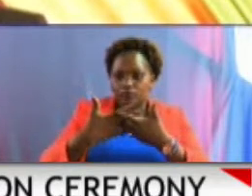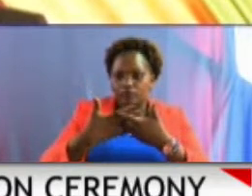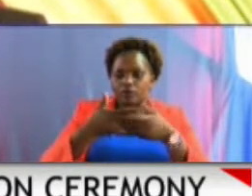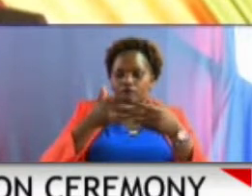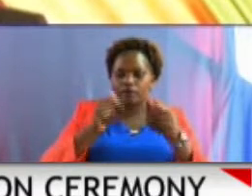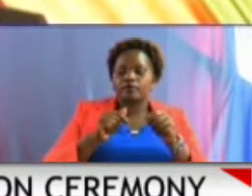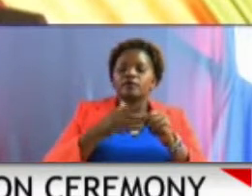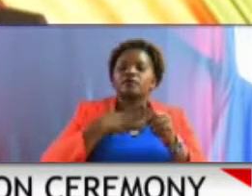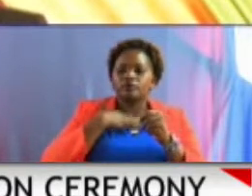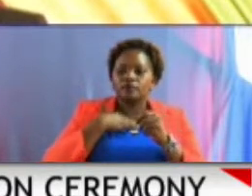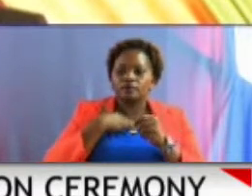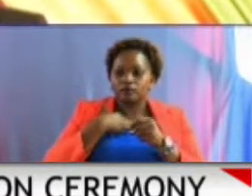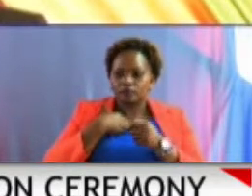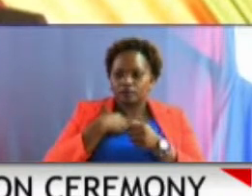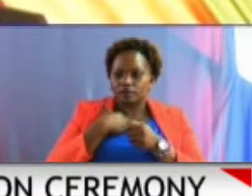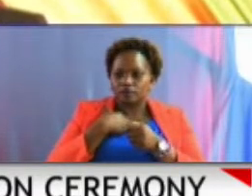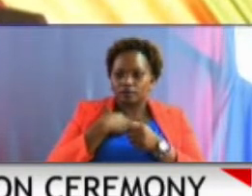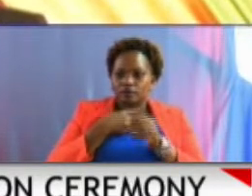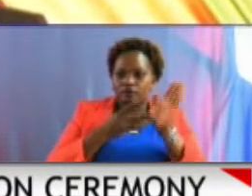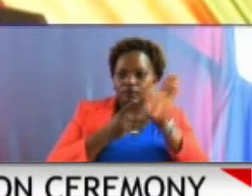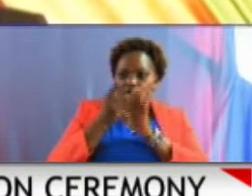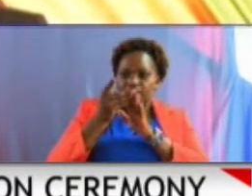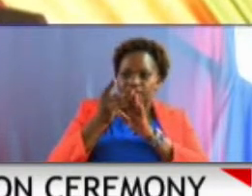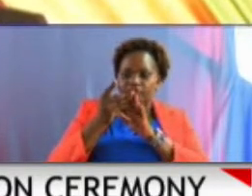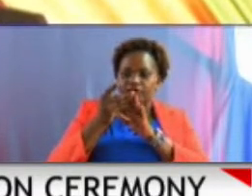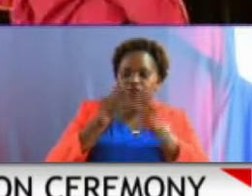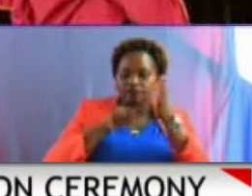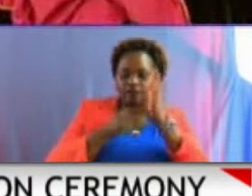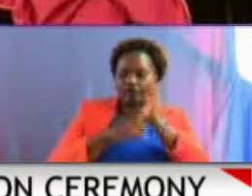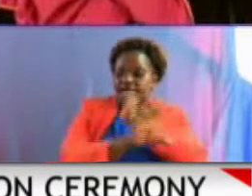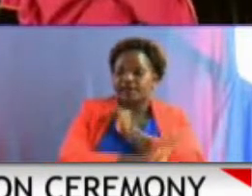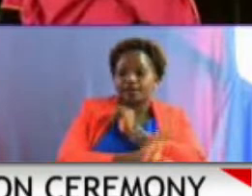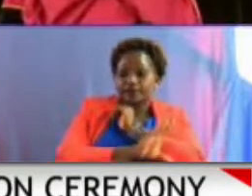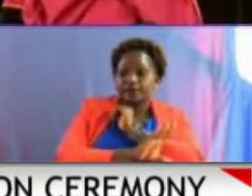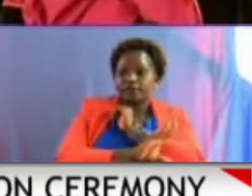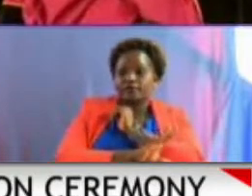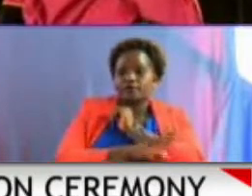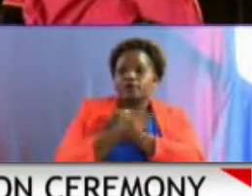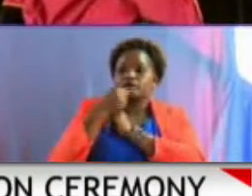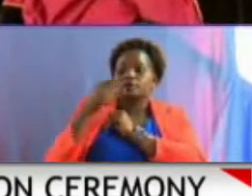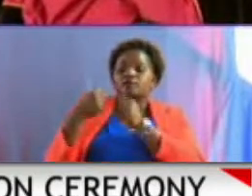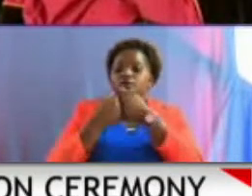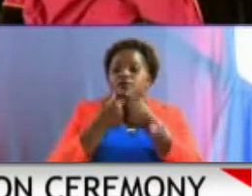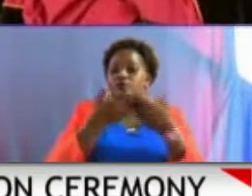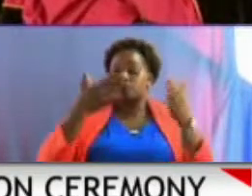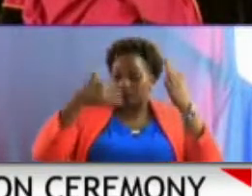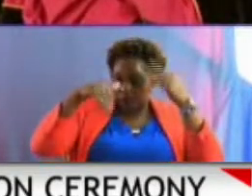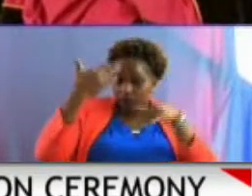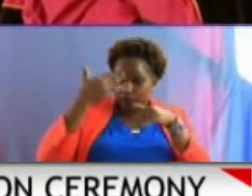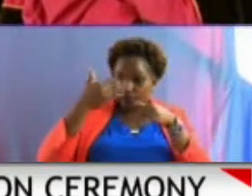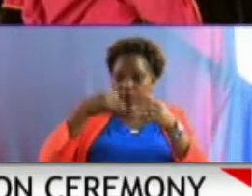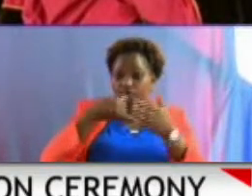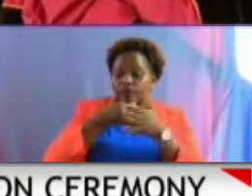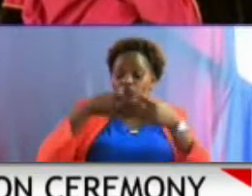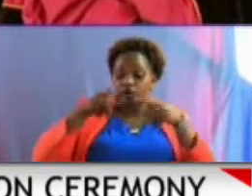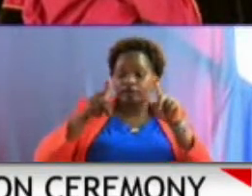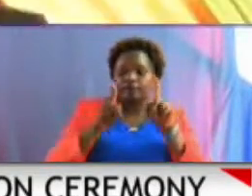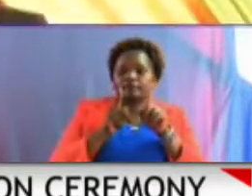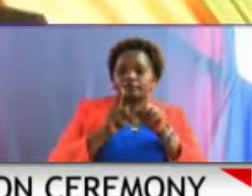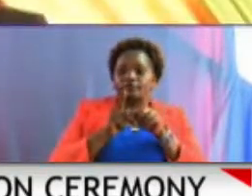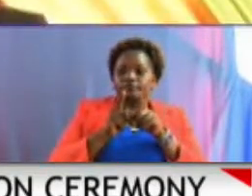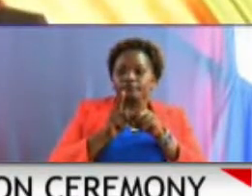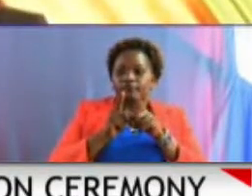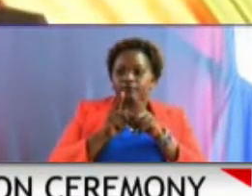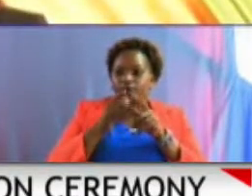industry demands and align them to the development agenda of the country. I therefore challenge universities to carve a niche for themselves